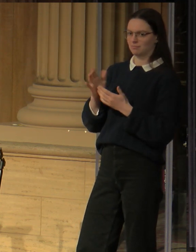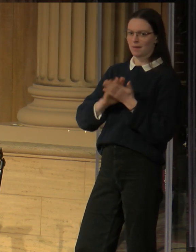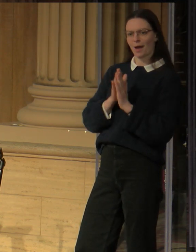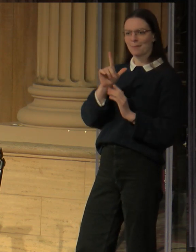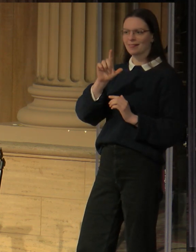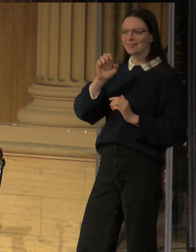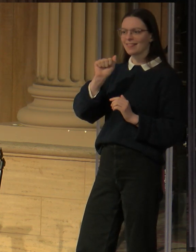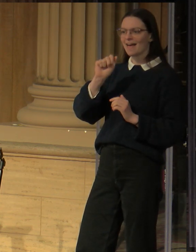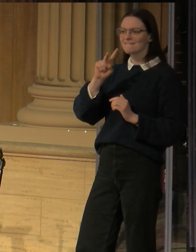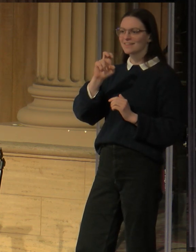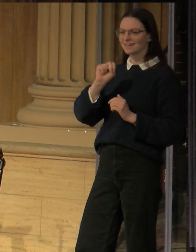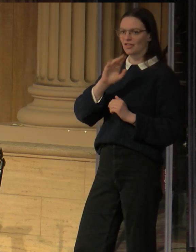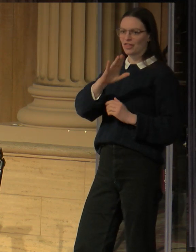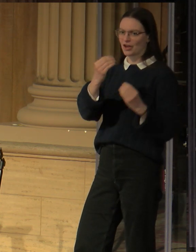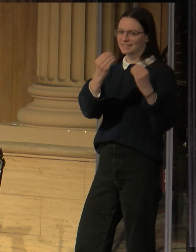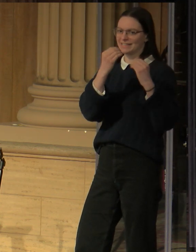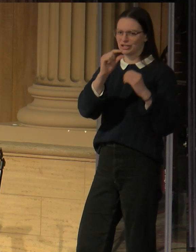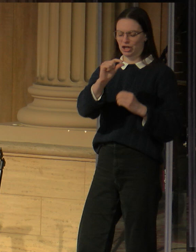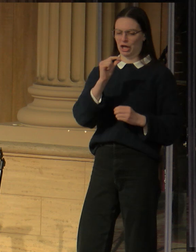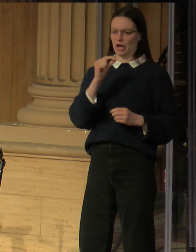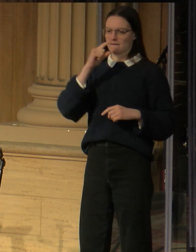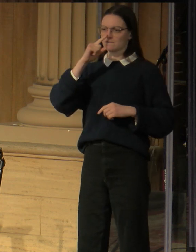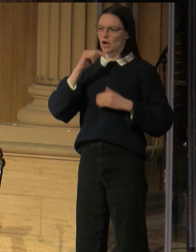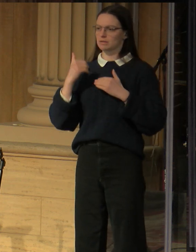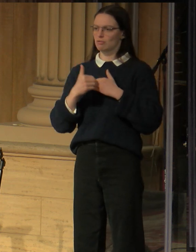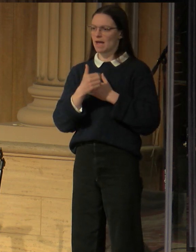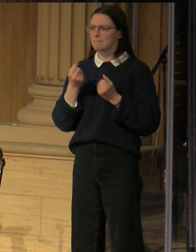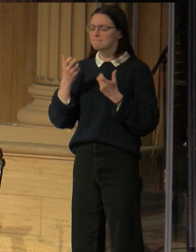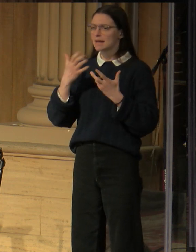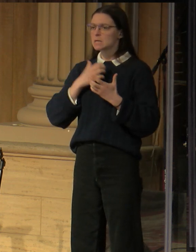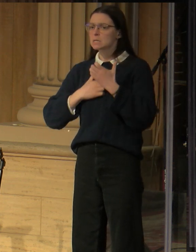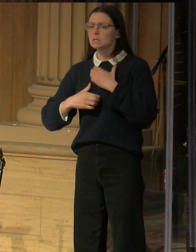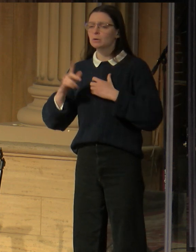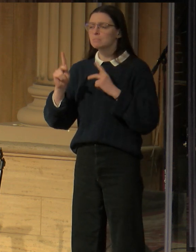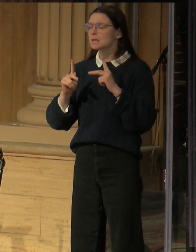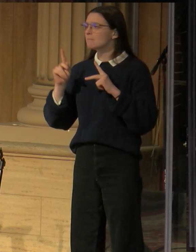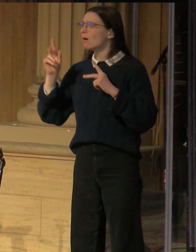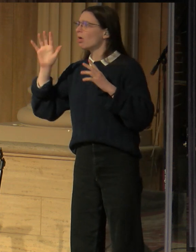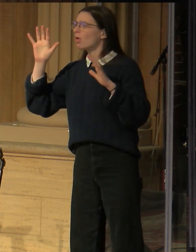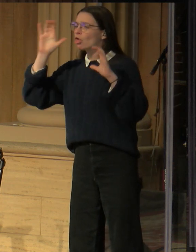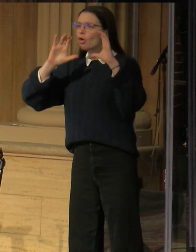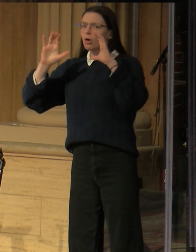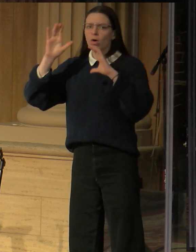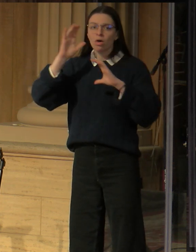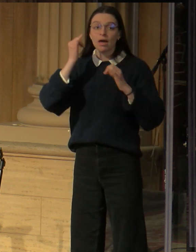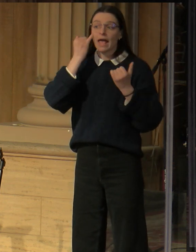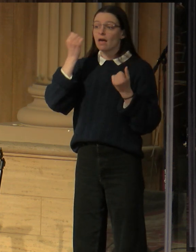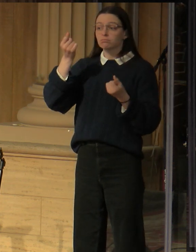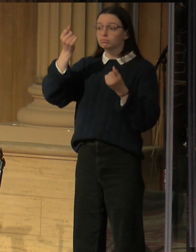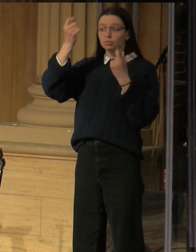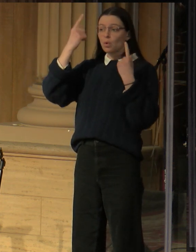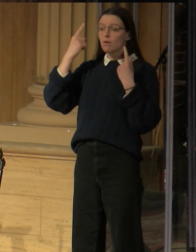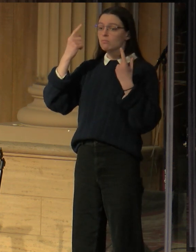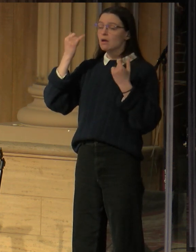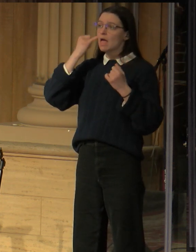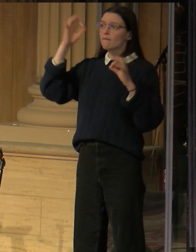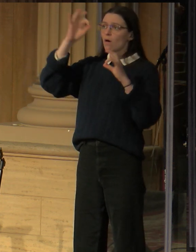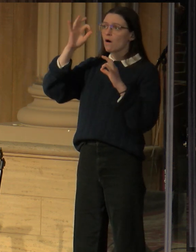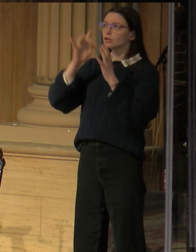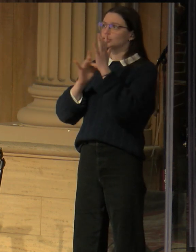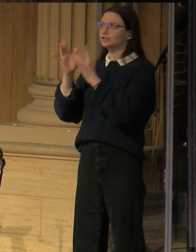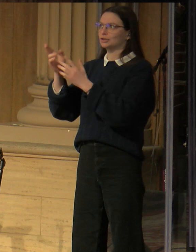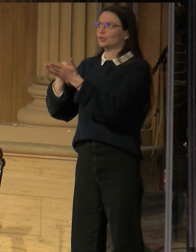their teaching is a false bread that many hungry people will turn to if they don't understand that Jesus is the true bread for